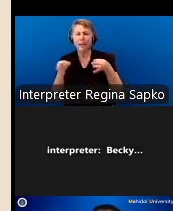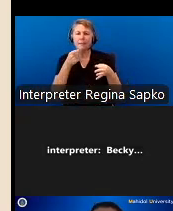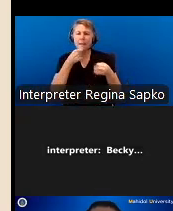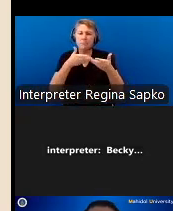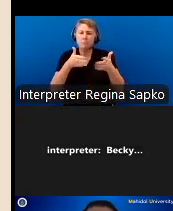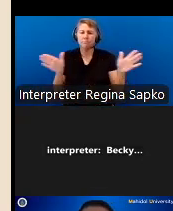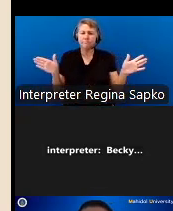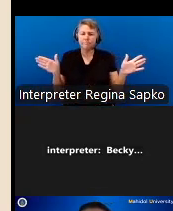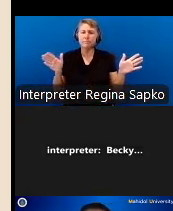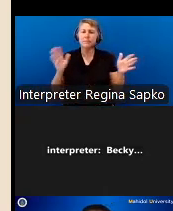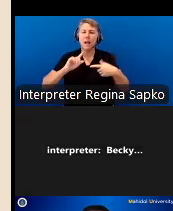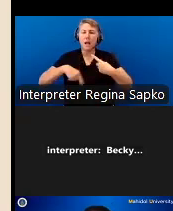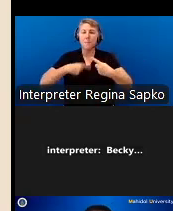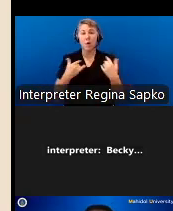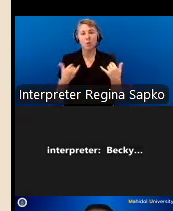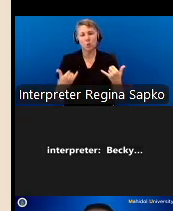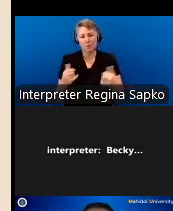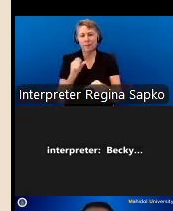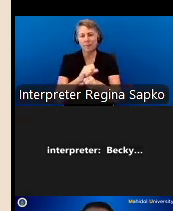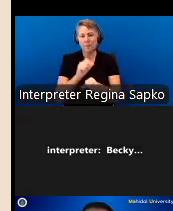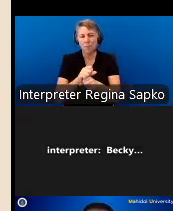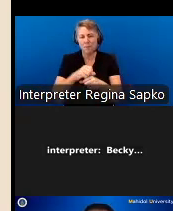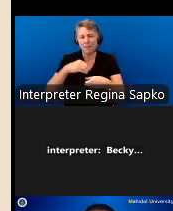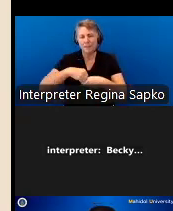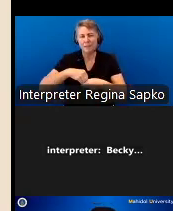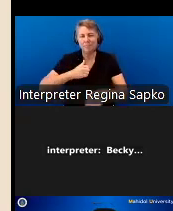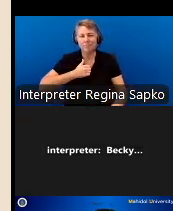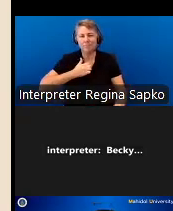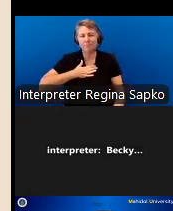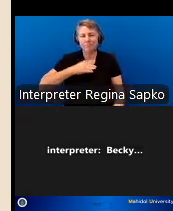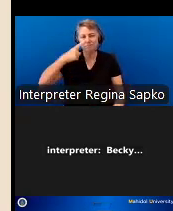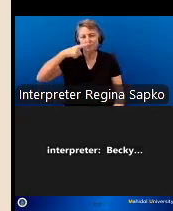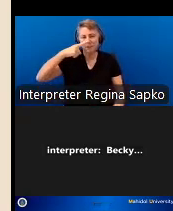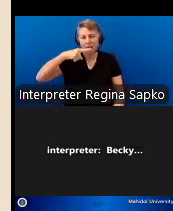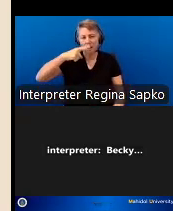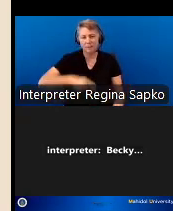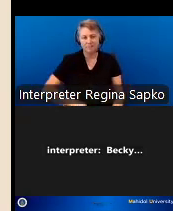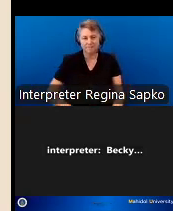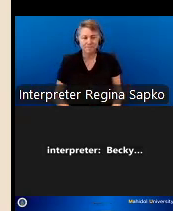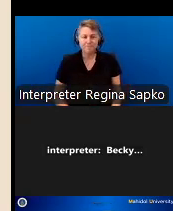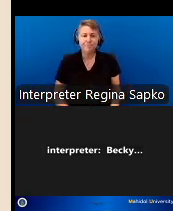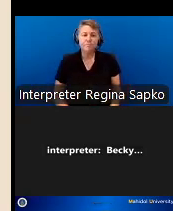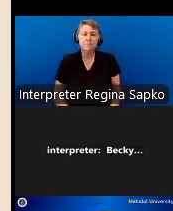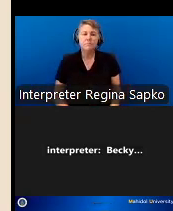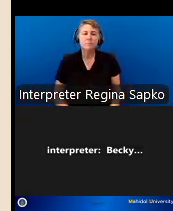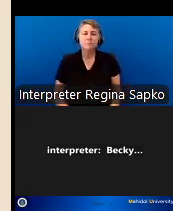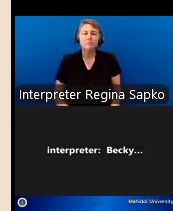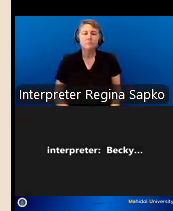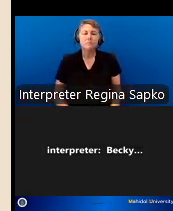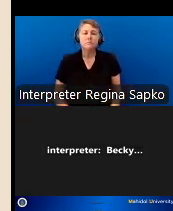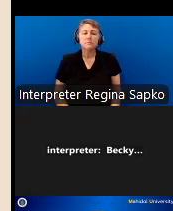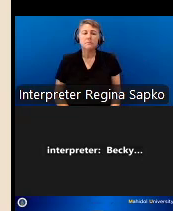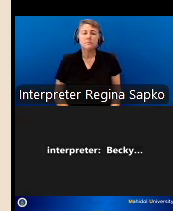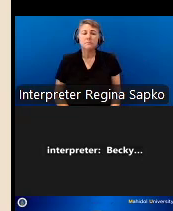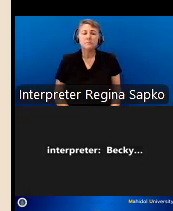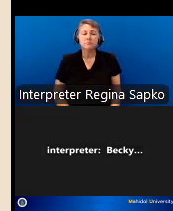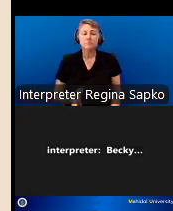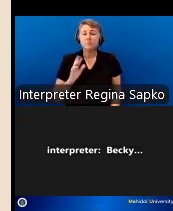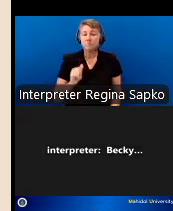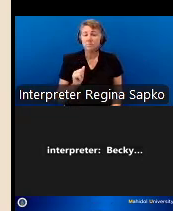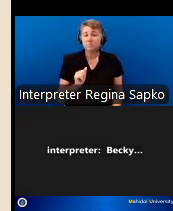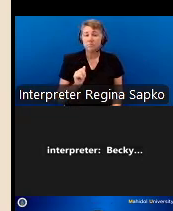in Thailand. In general, for formal employment rate is